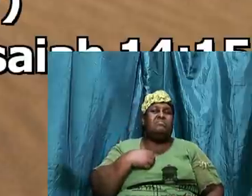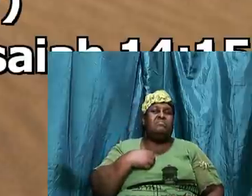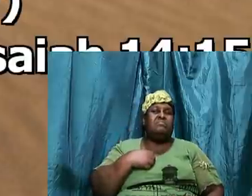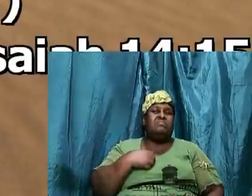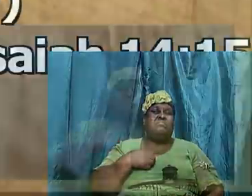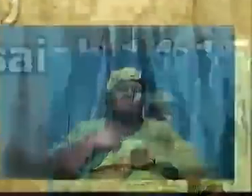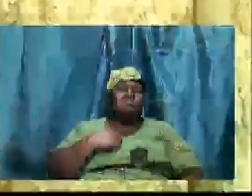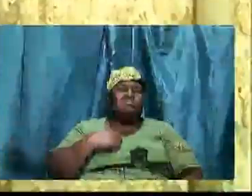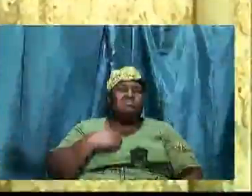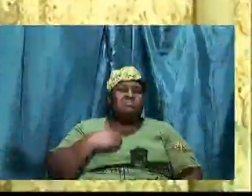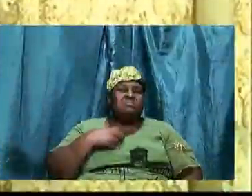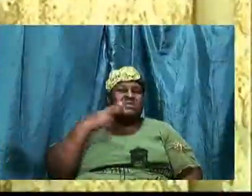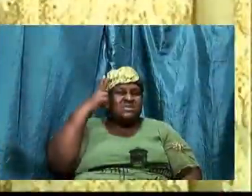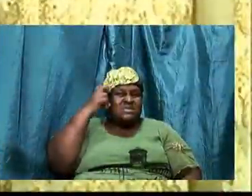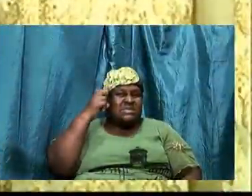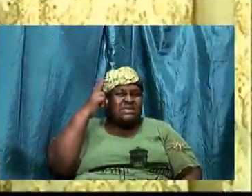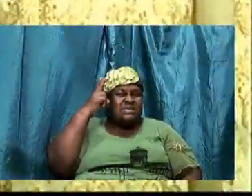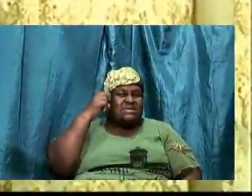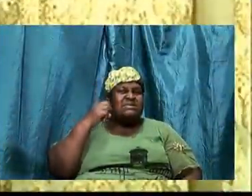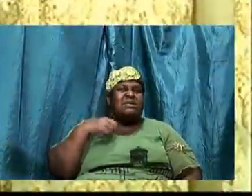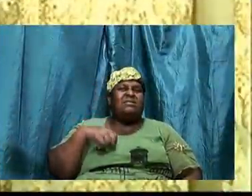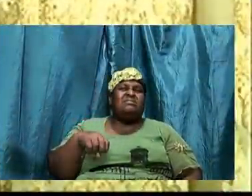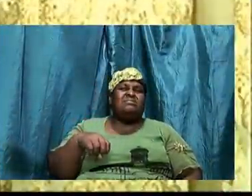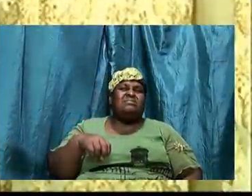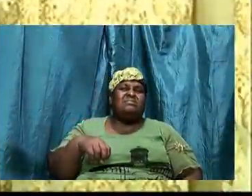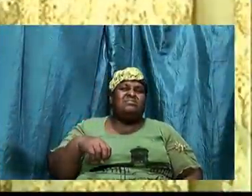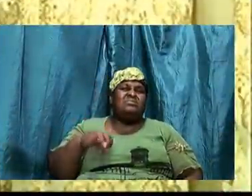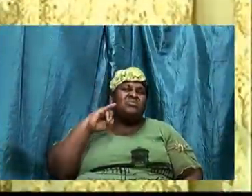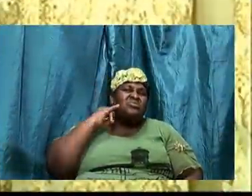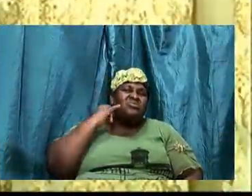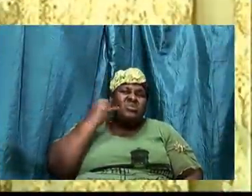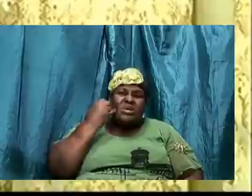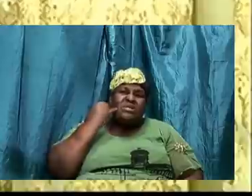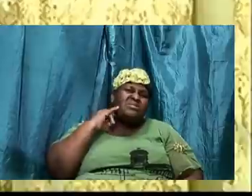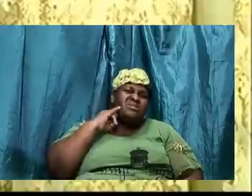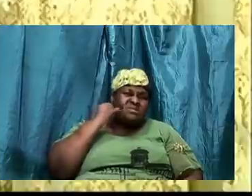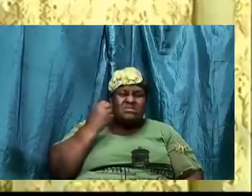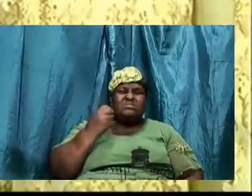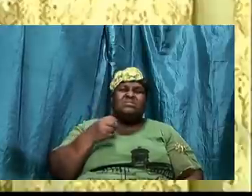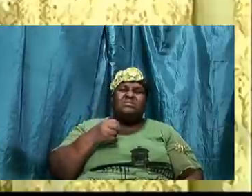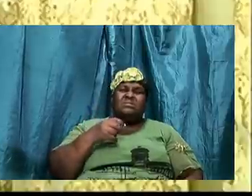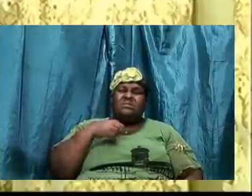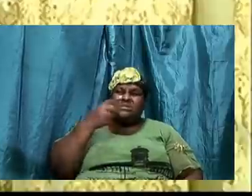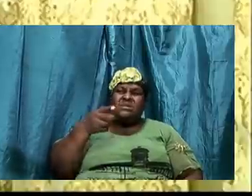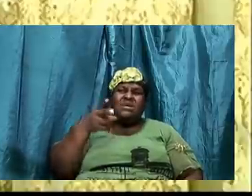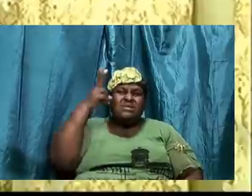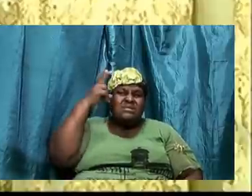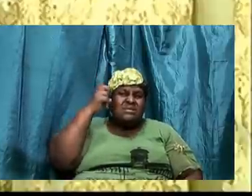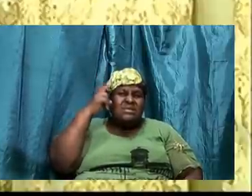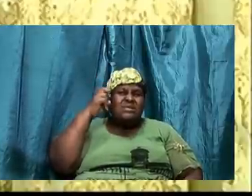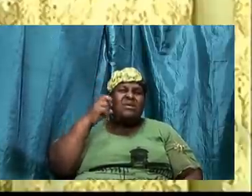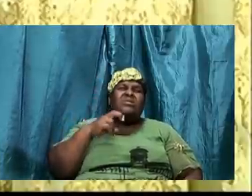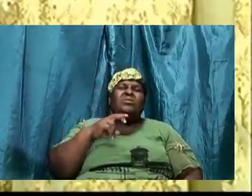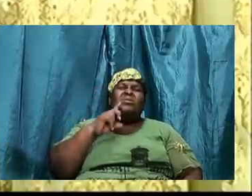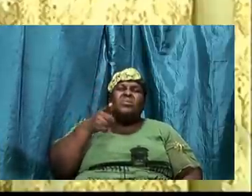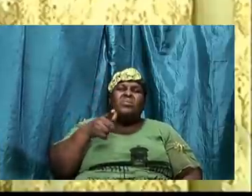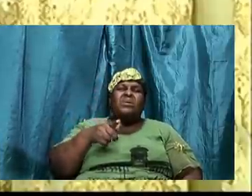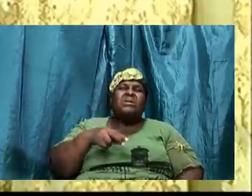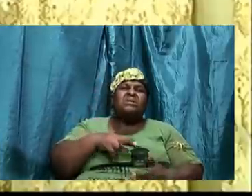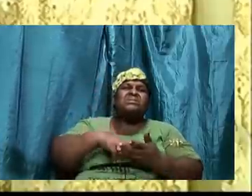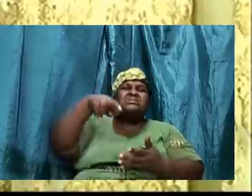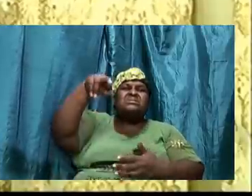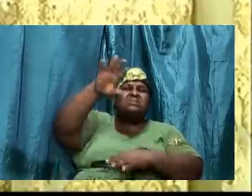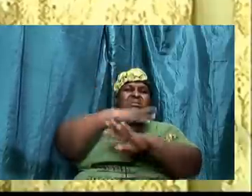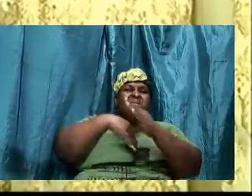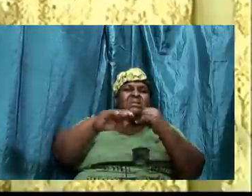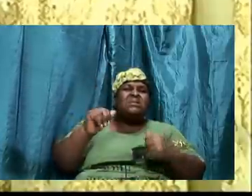of the dawn, Satan got corrupted and said that I will ascend into heaven. I